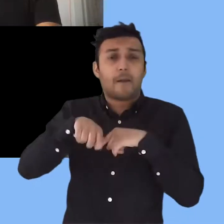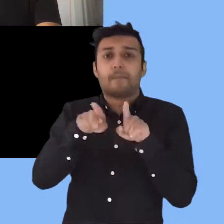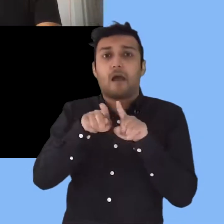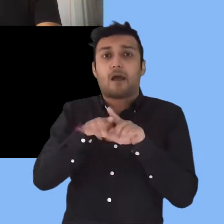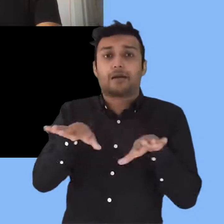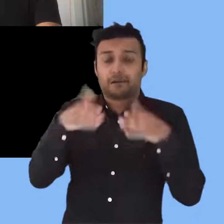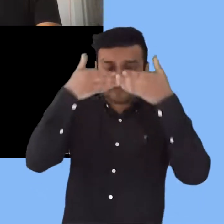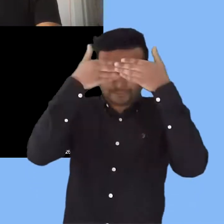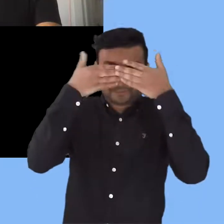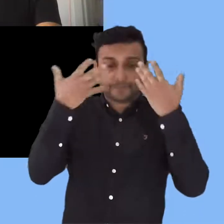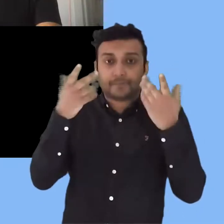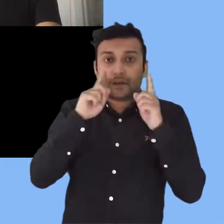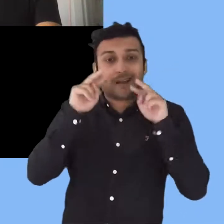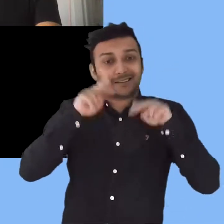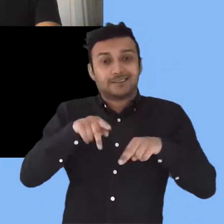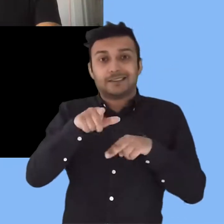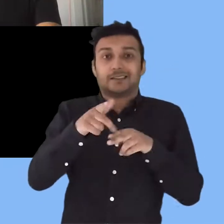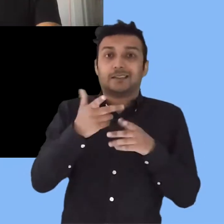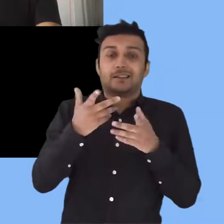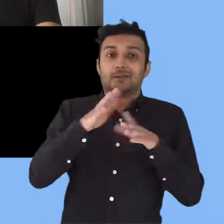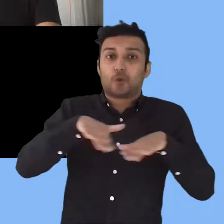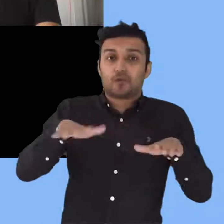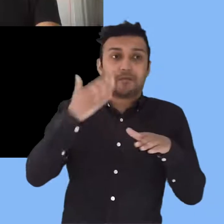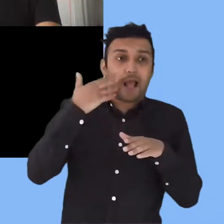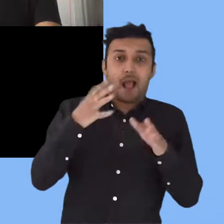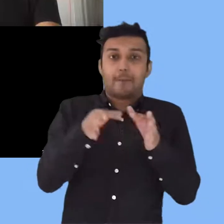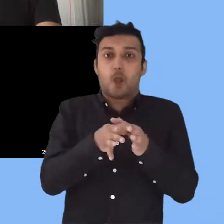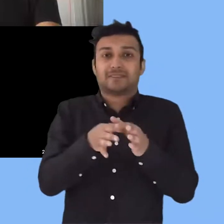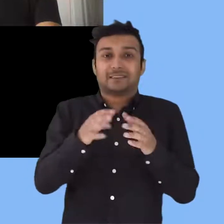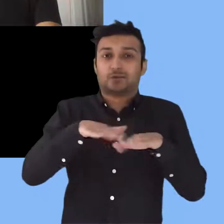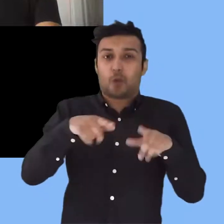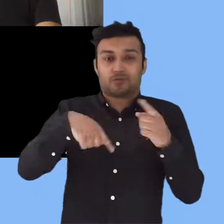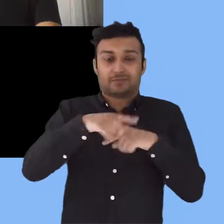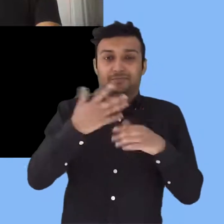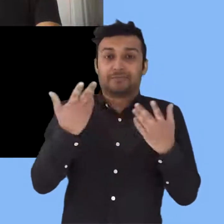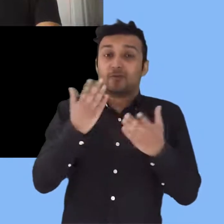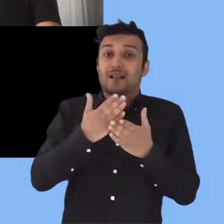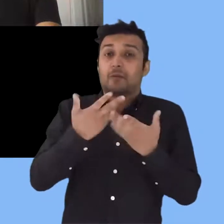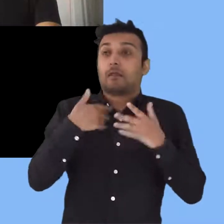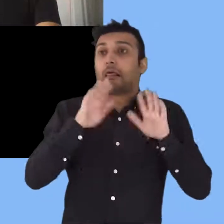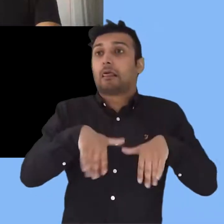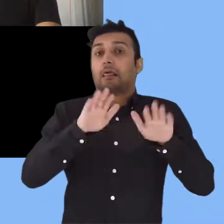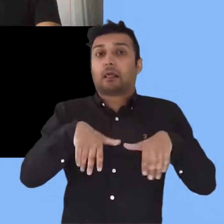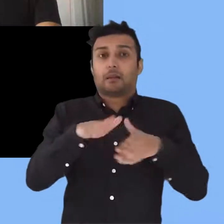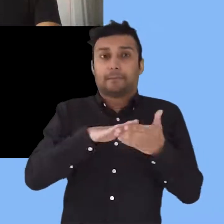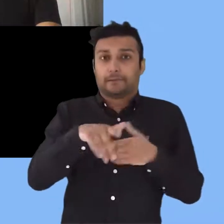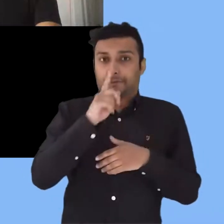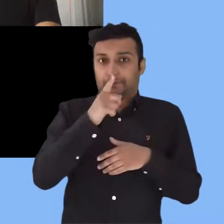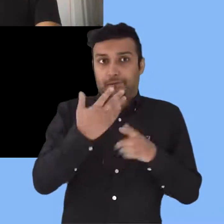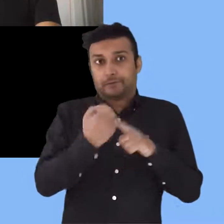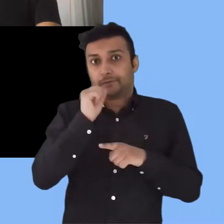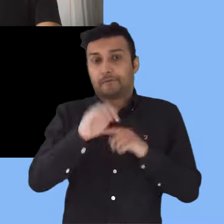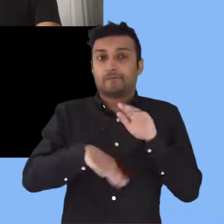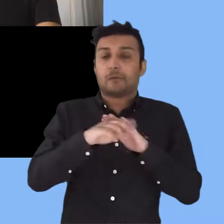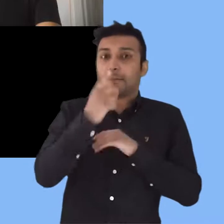around minoritized children, that we're not allowing them to achieve their full potential. I think, as I showed in the EYFSP statistics, we're